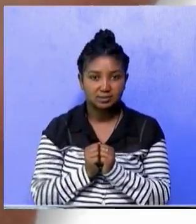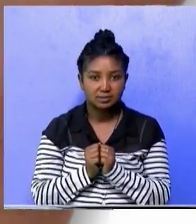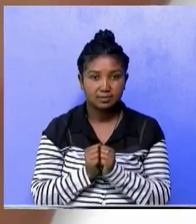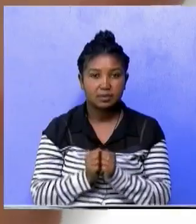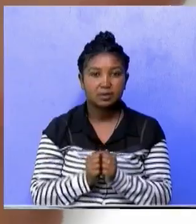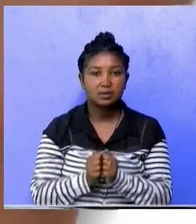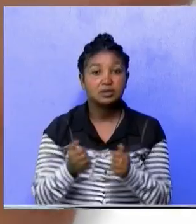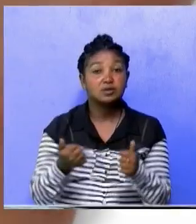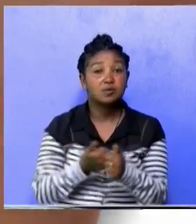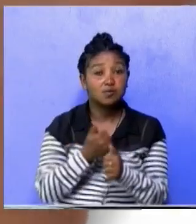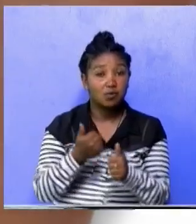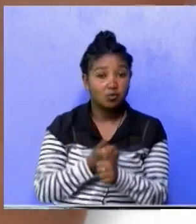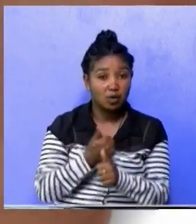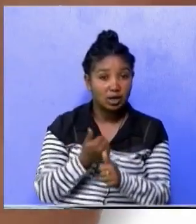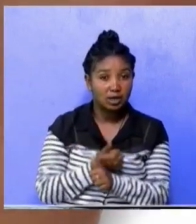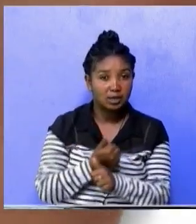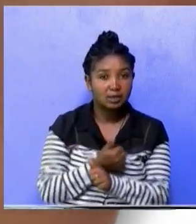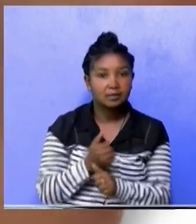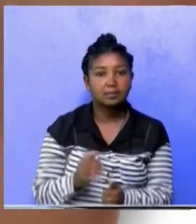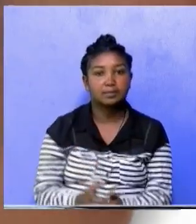the following